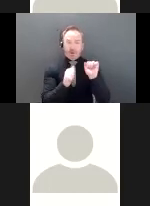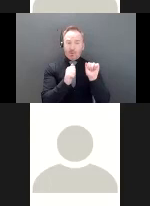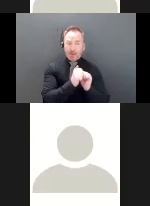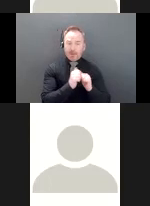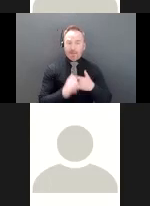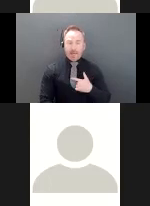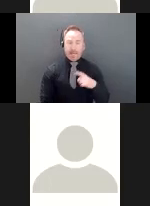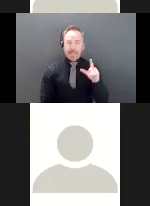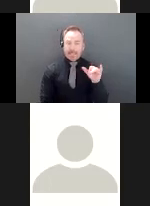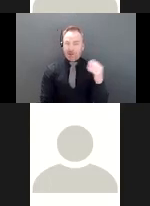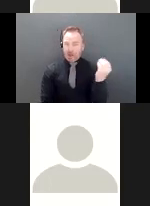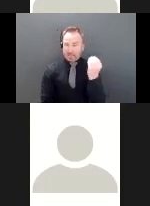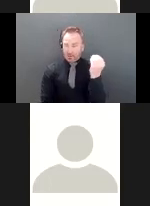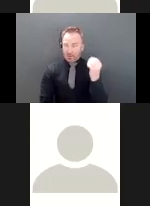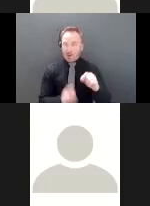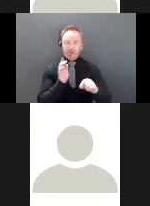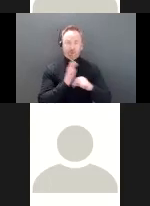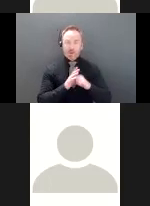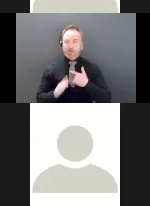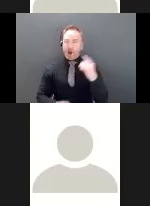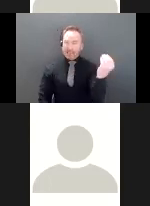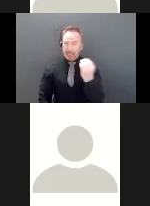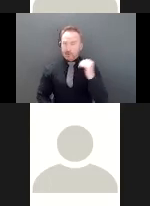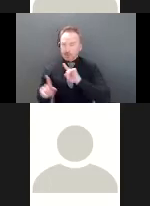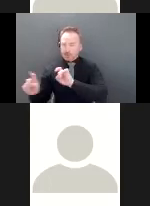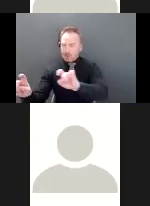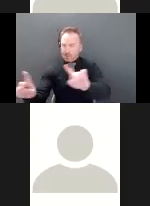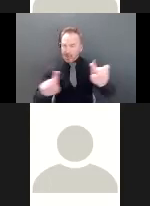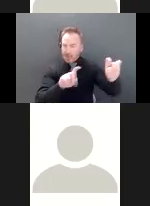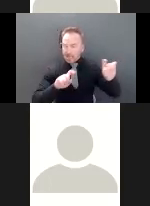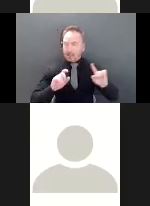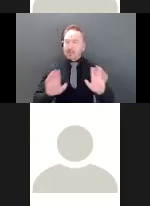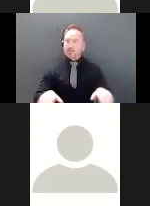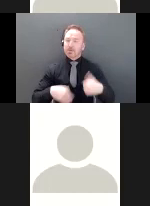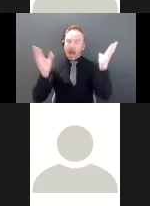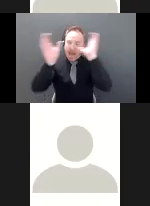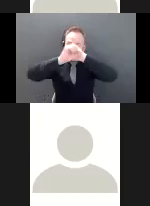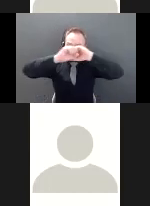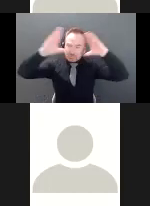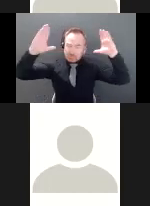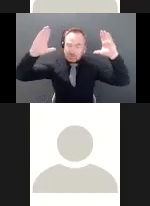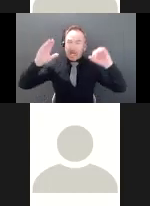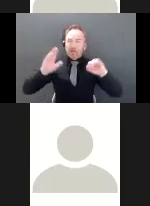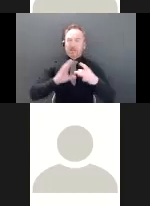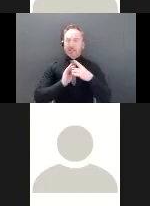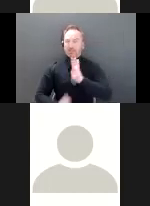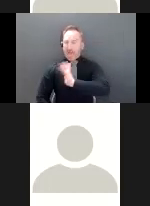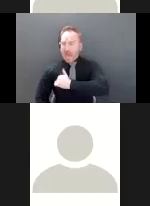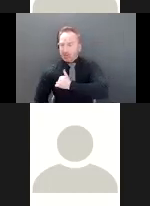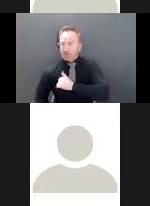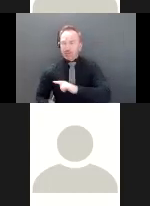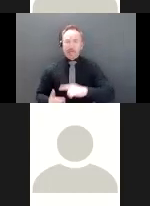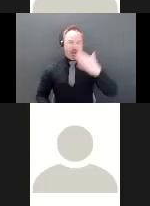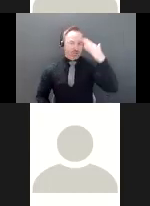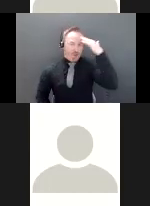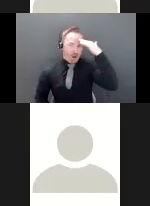an Ontario-wide survey to provide some insights into attitudes, knowledge, and barriers to action for the